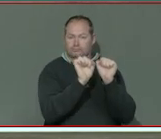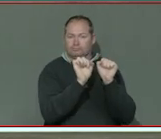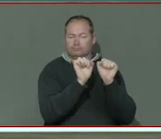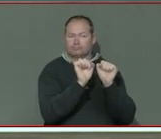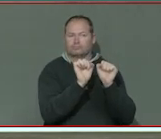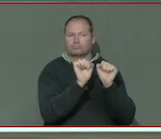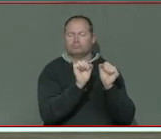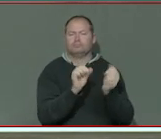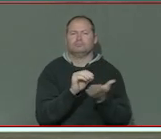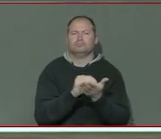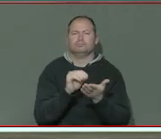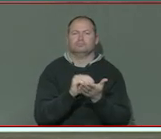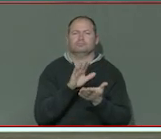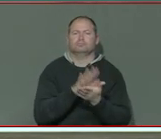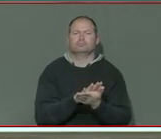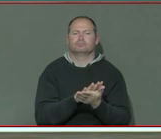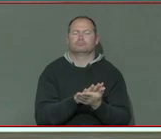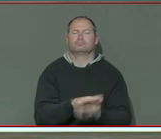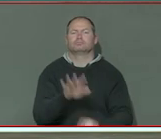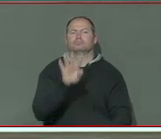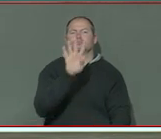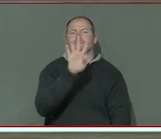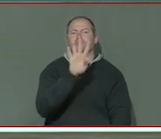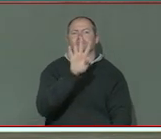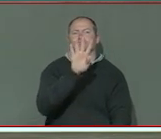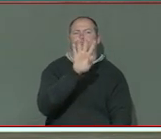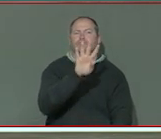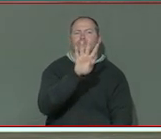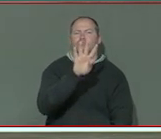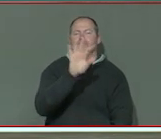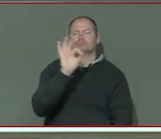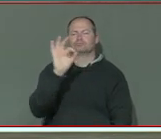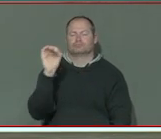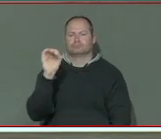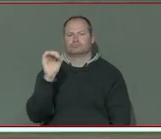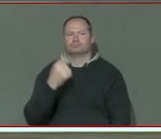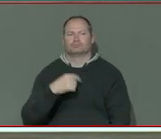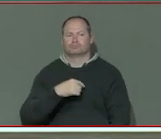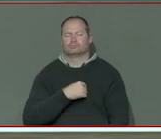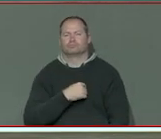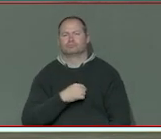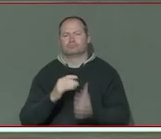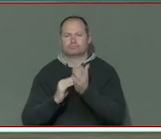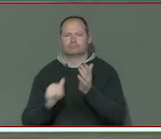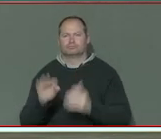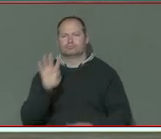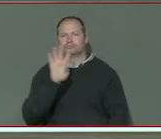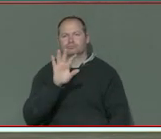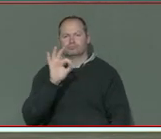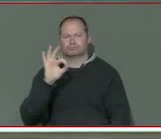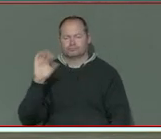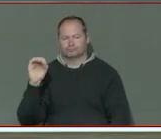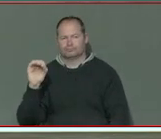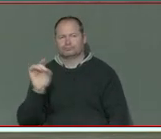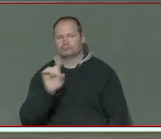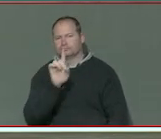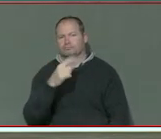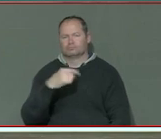was posted as 430. So what did we do? We subtracted 430, and we were only supposed to